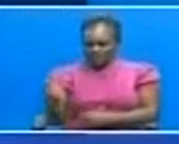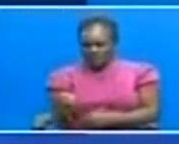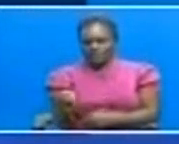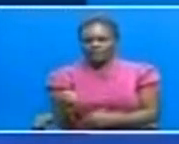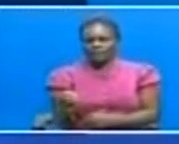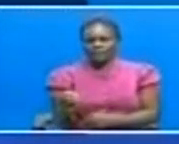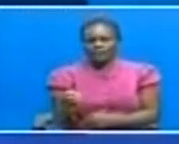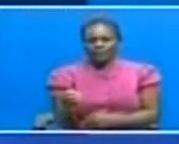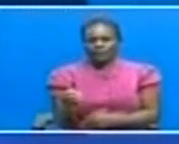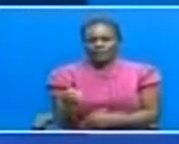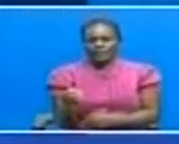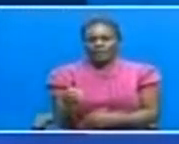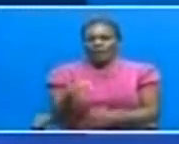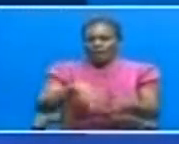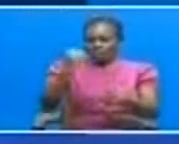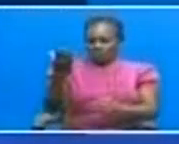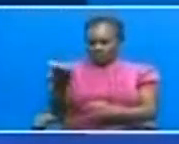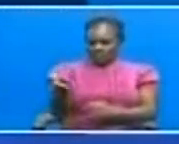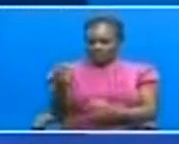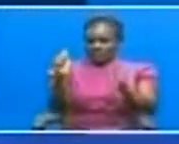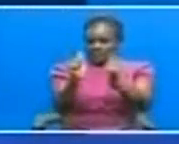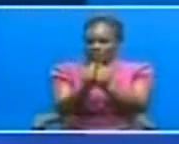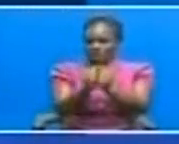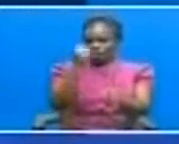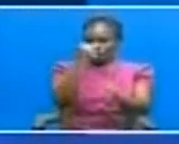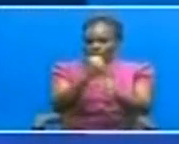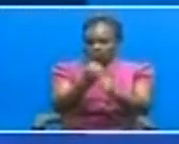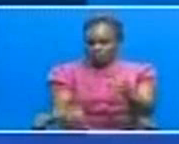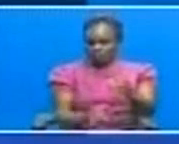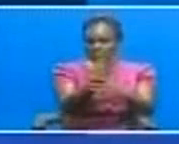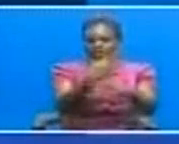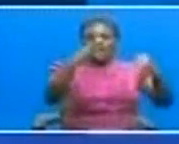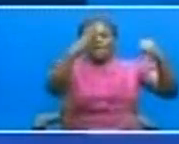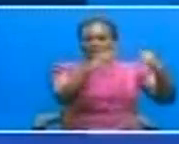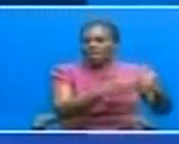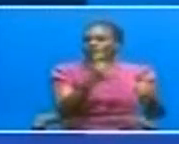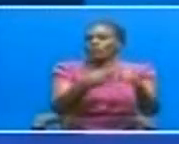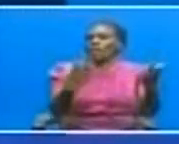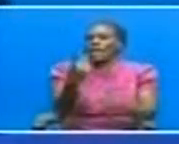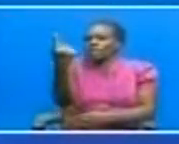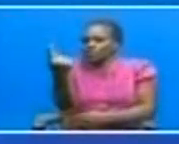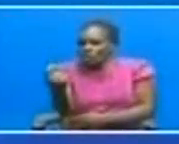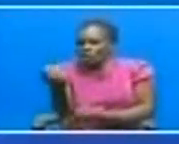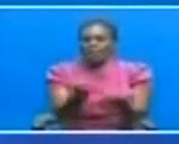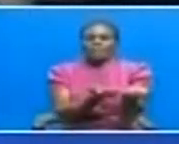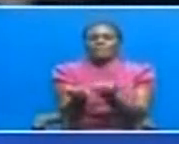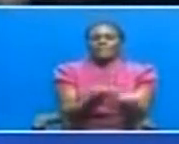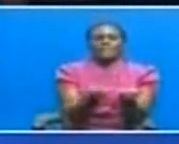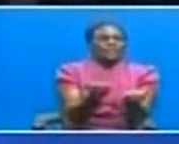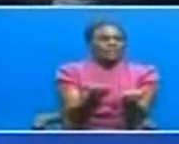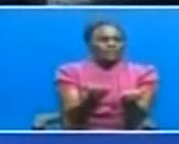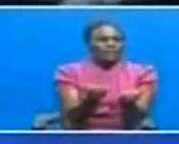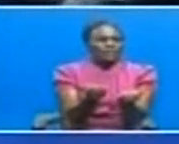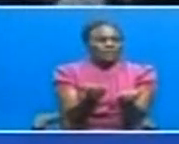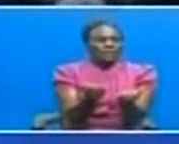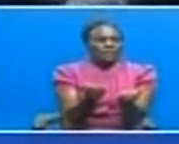trillion country's GDP. Out of every 10 jobs created in the country, 8 come from the small-scale business segment. Yani kama